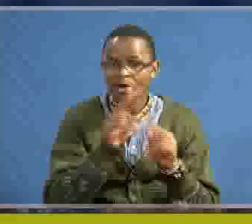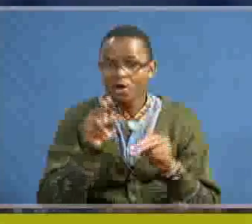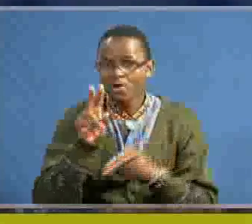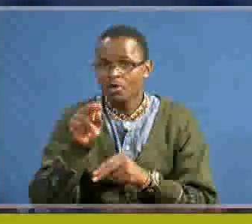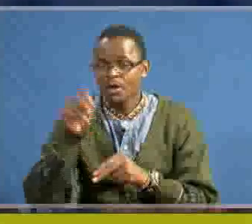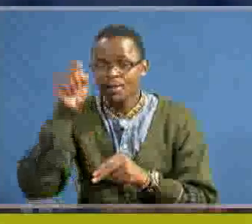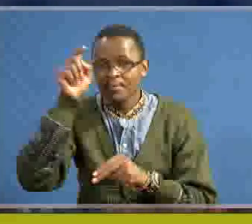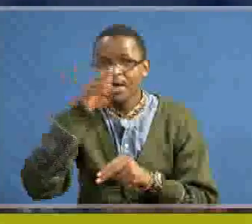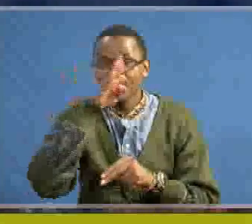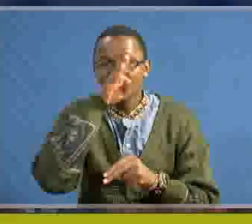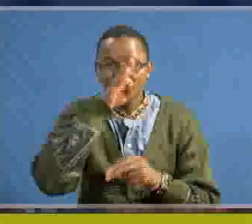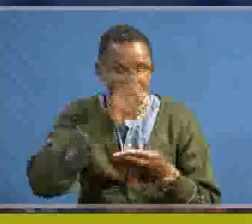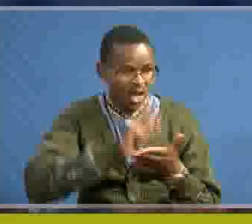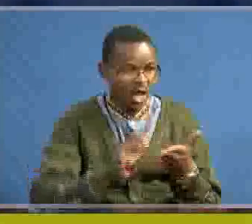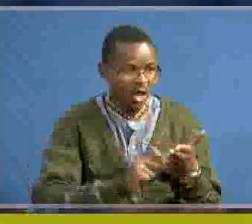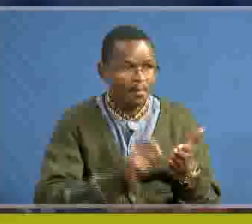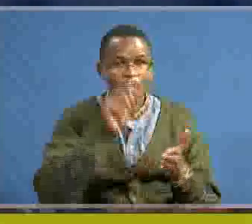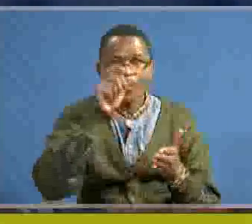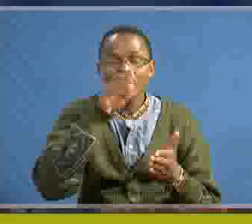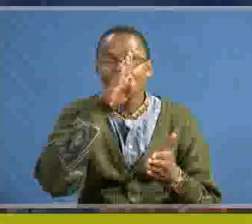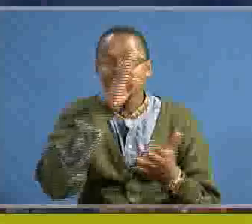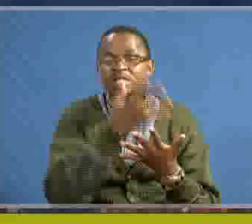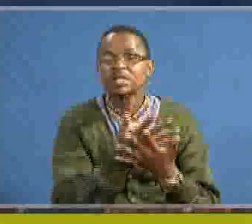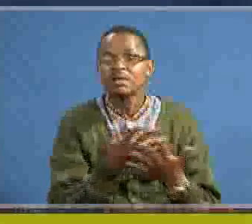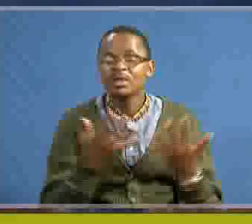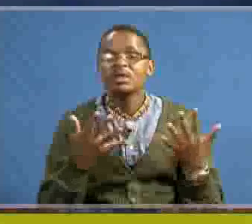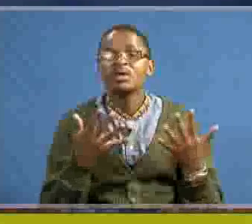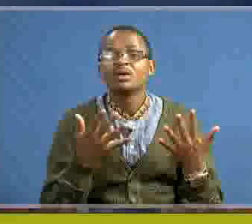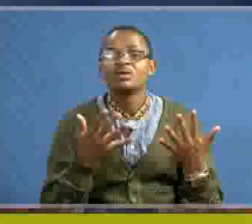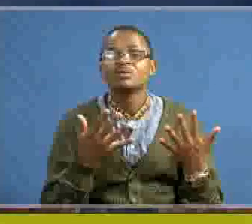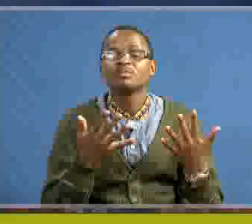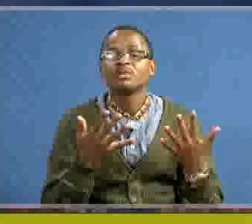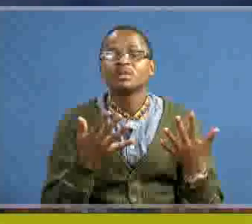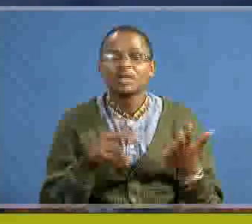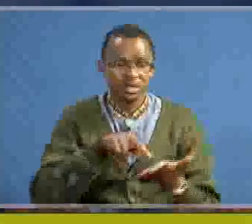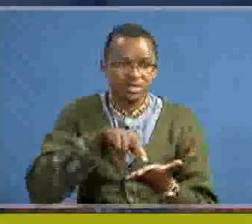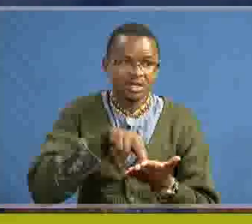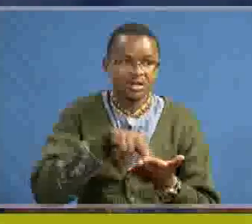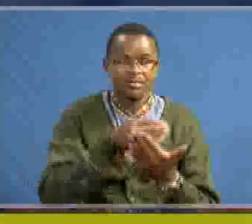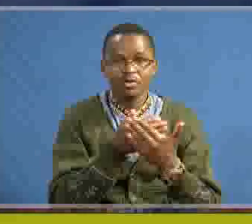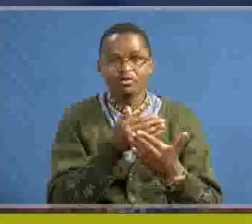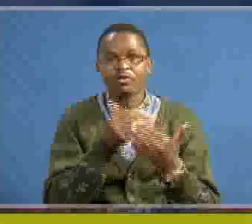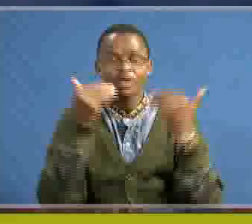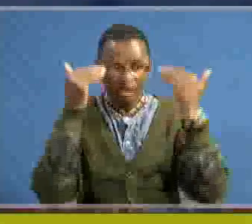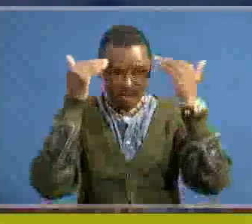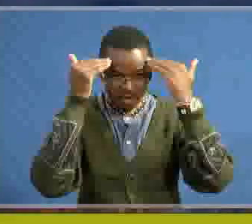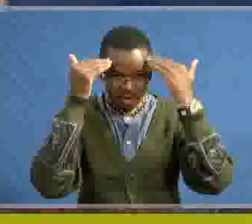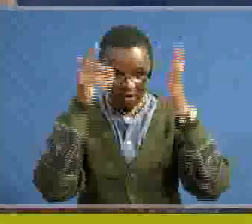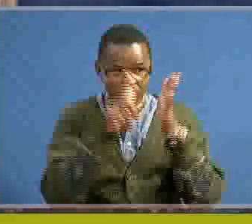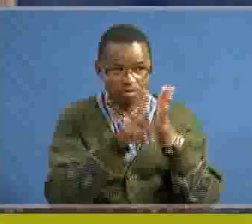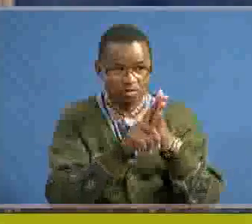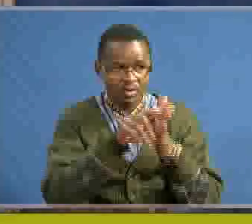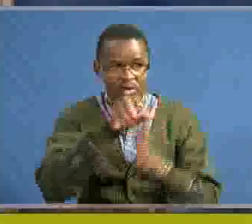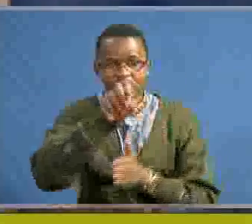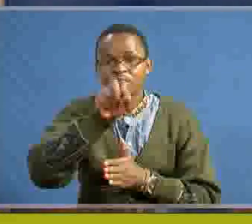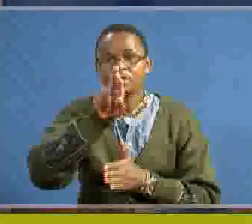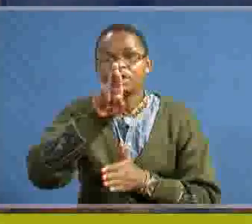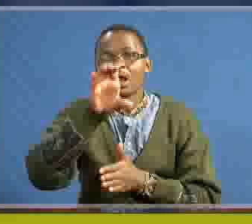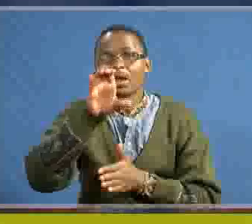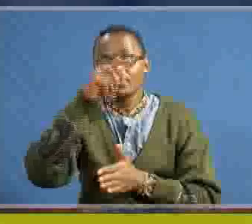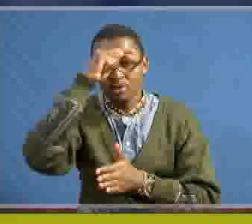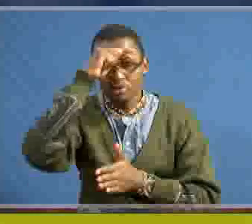it must be in writing and it must be something that is no confirmed before the court of law and as I thought I had SRC here